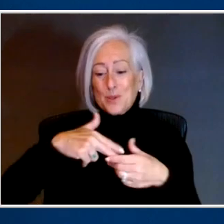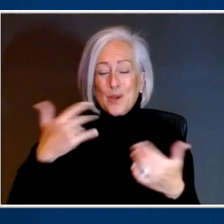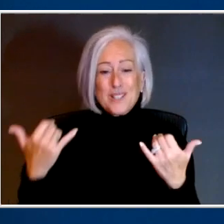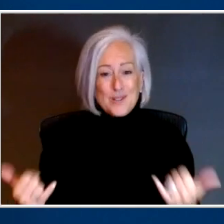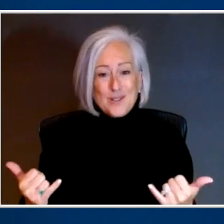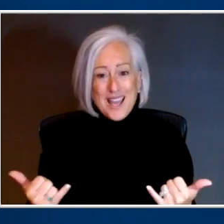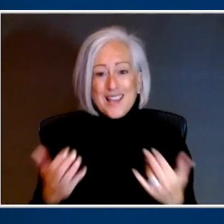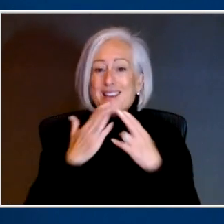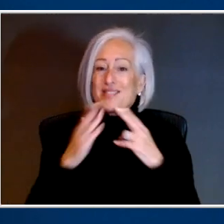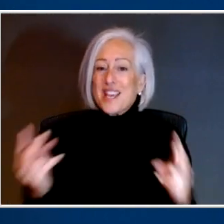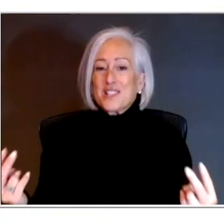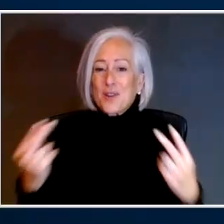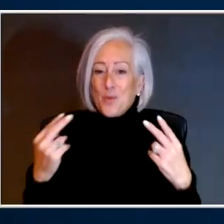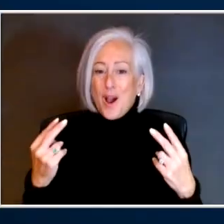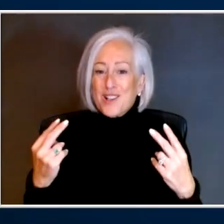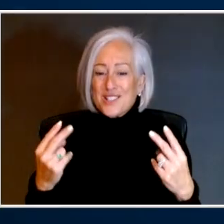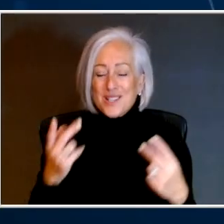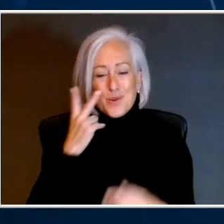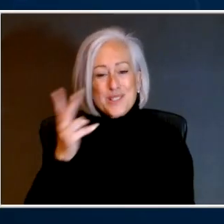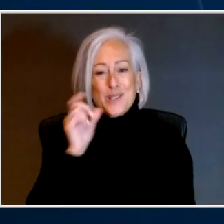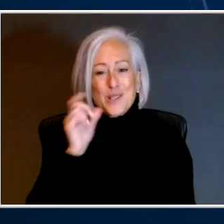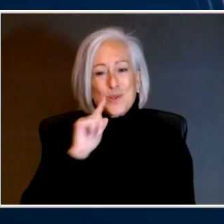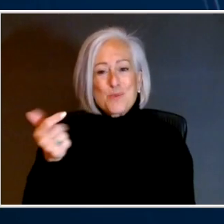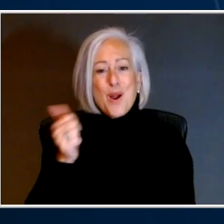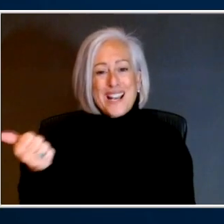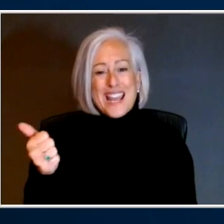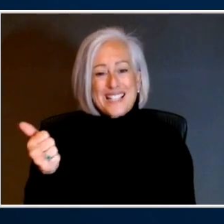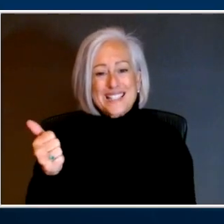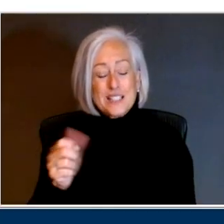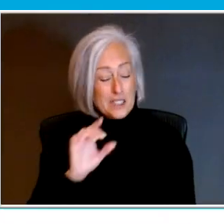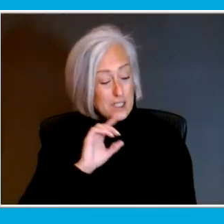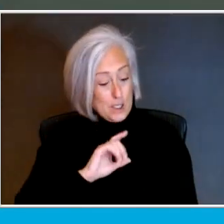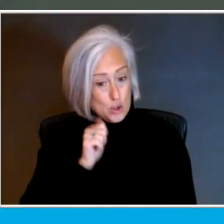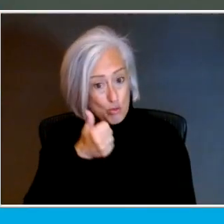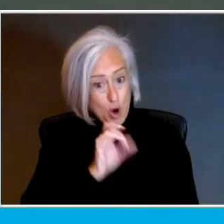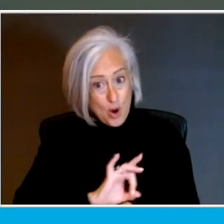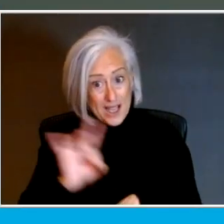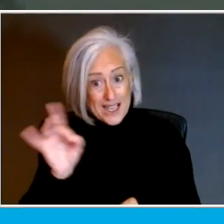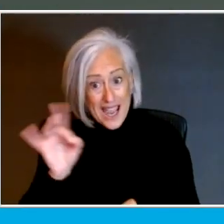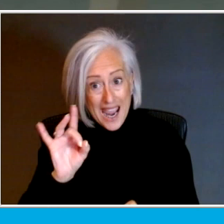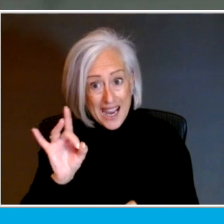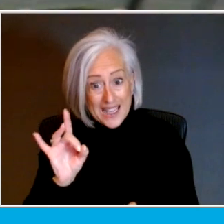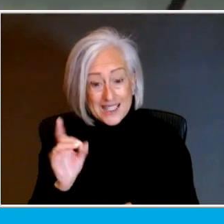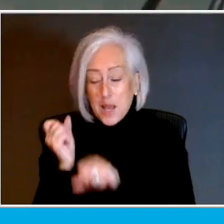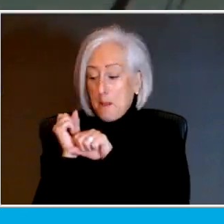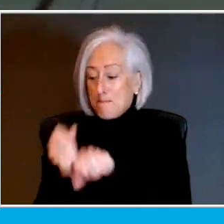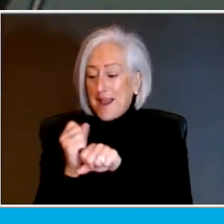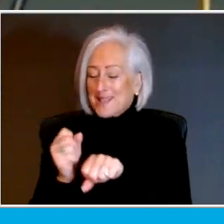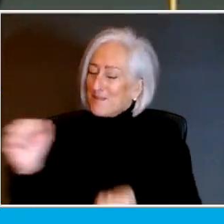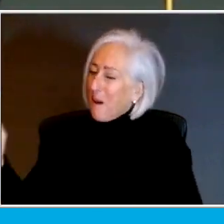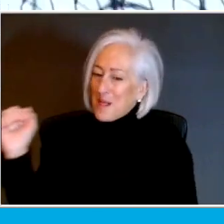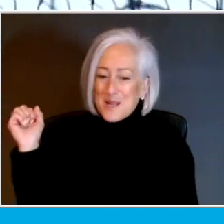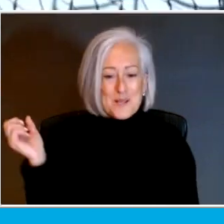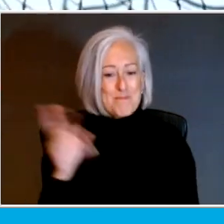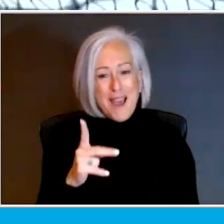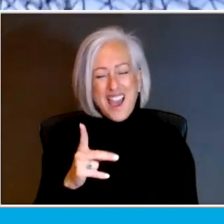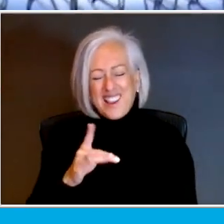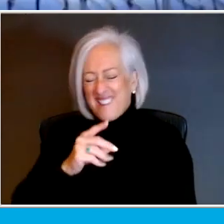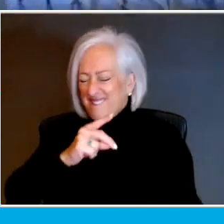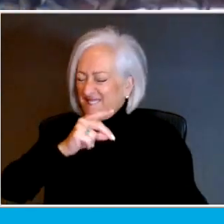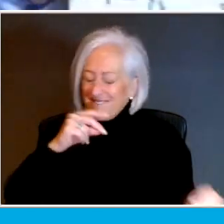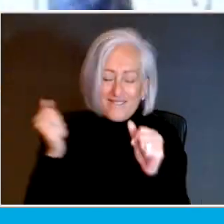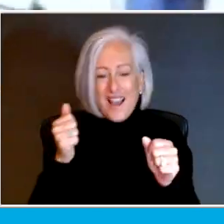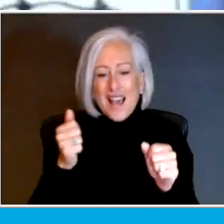see you back here tomorrow at 8. Coming up tomorrow on the Morning Medical Update, baseball is back and faster than ever. New